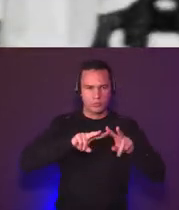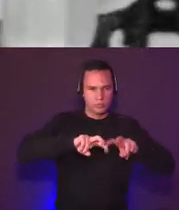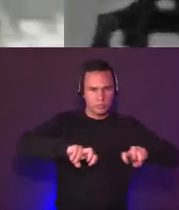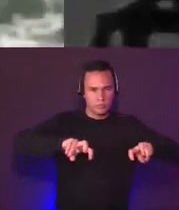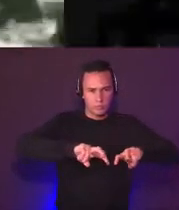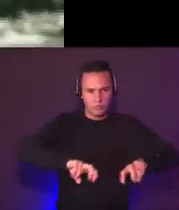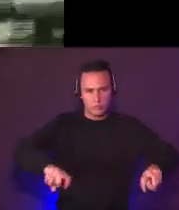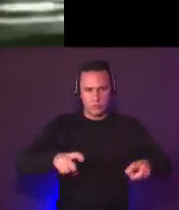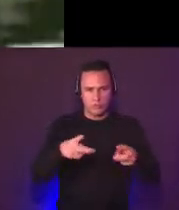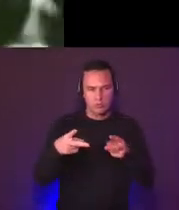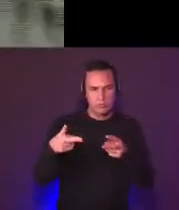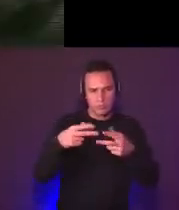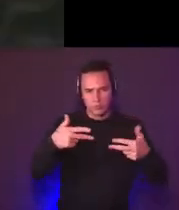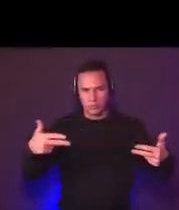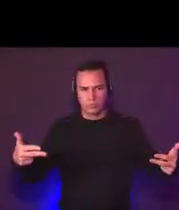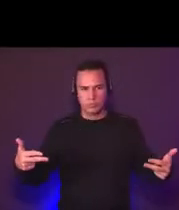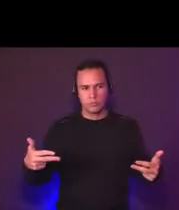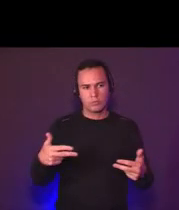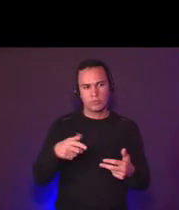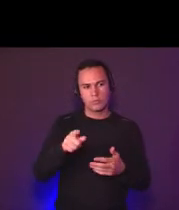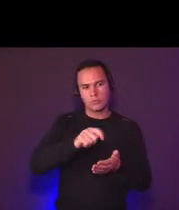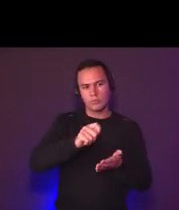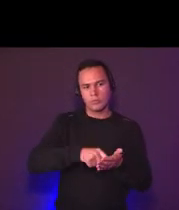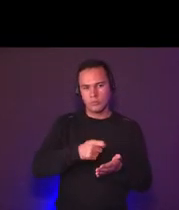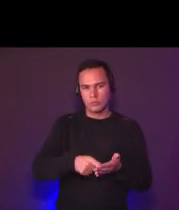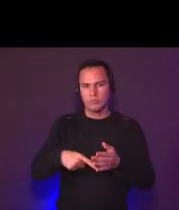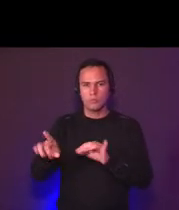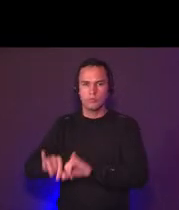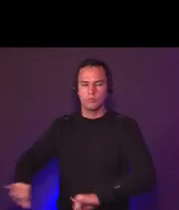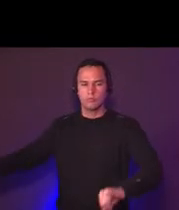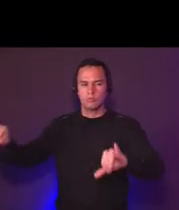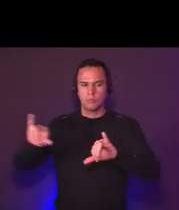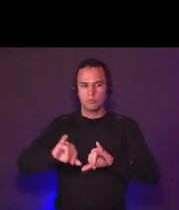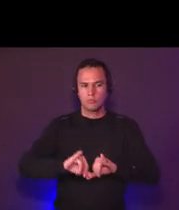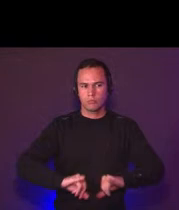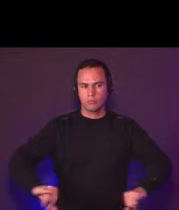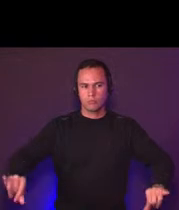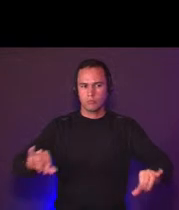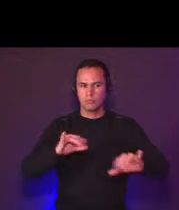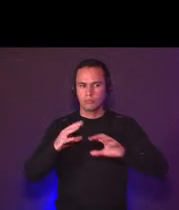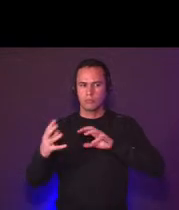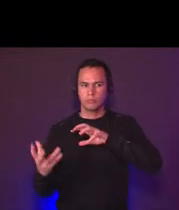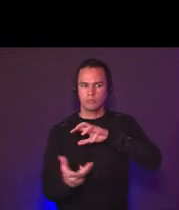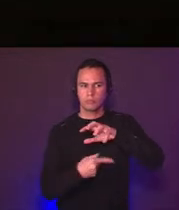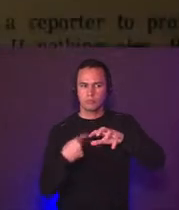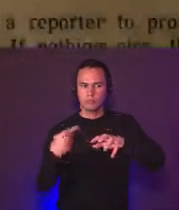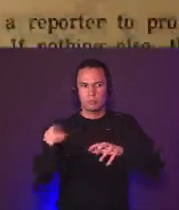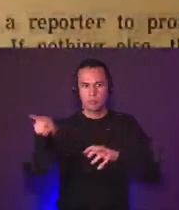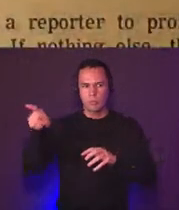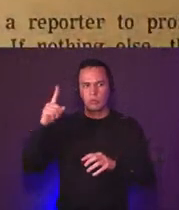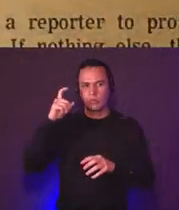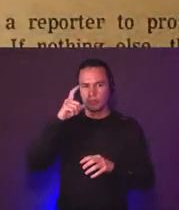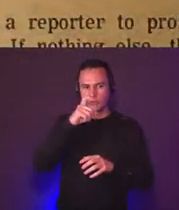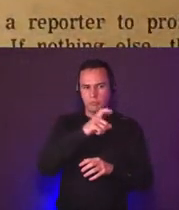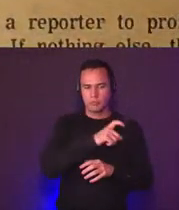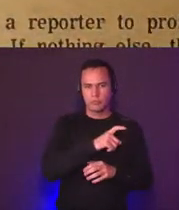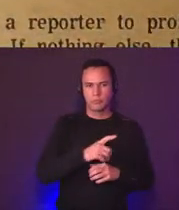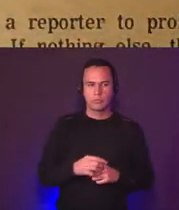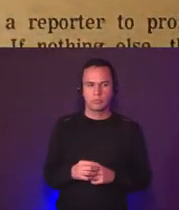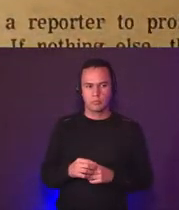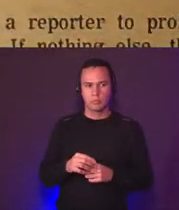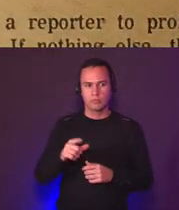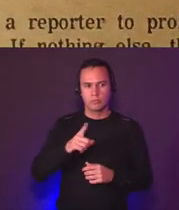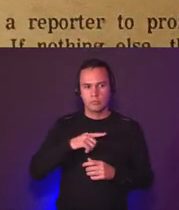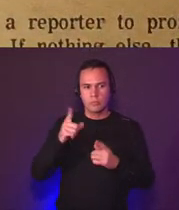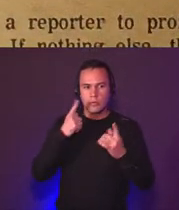no longer sufficient. The world has become so complicated, the growth of available information so